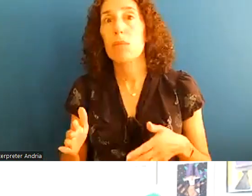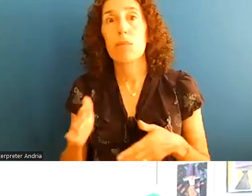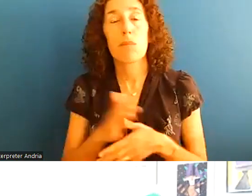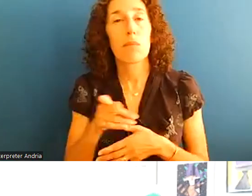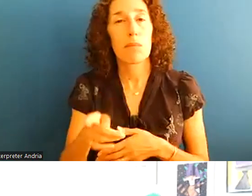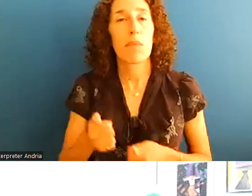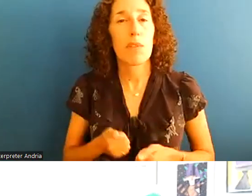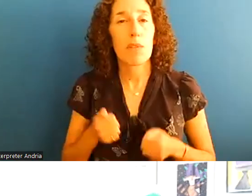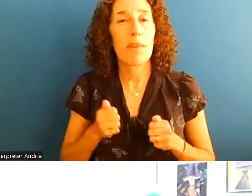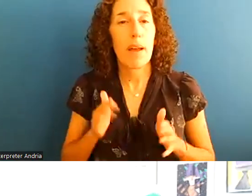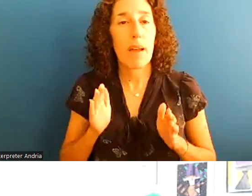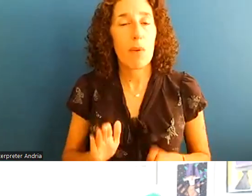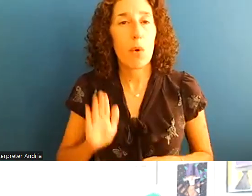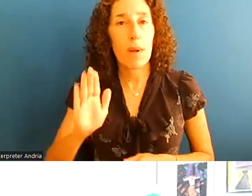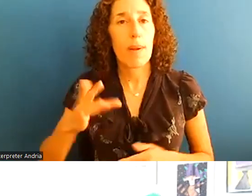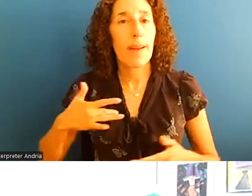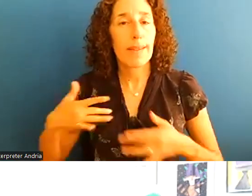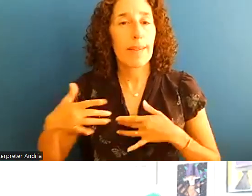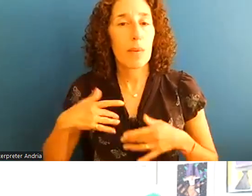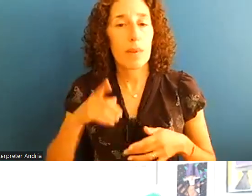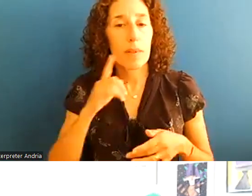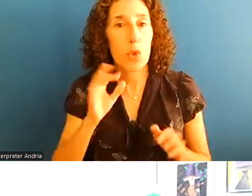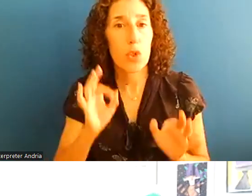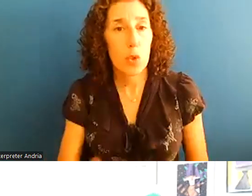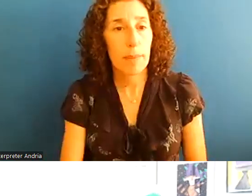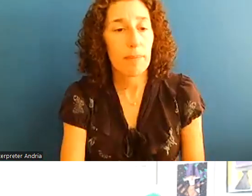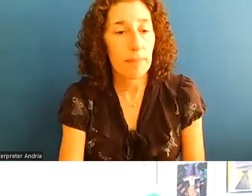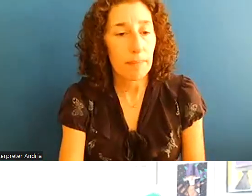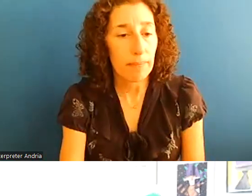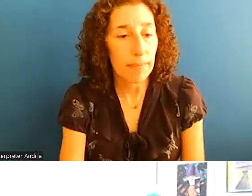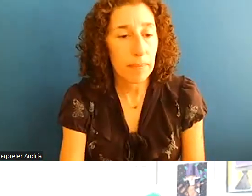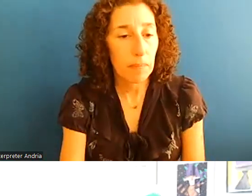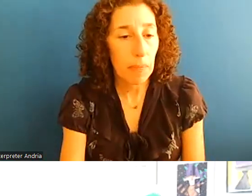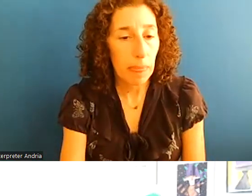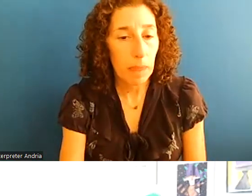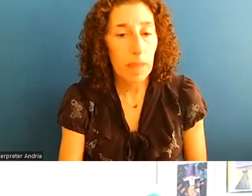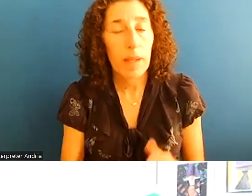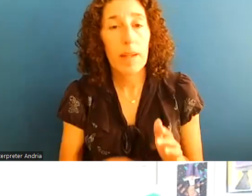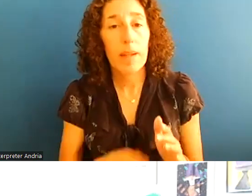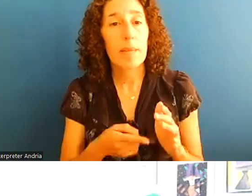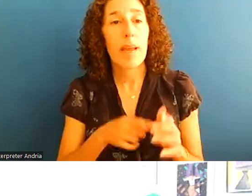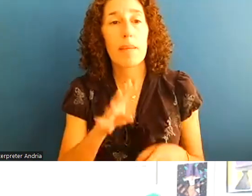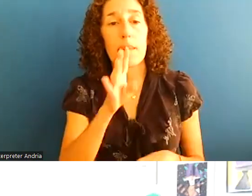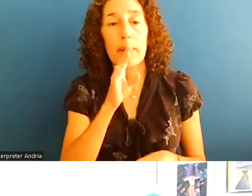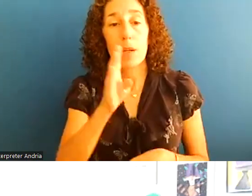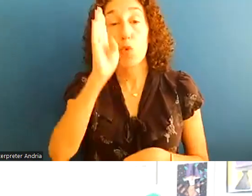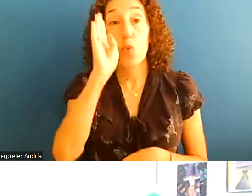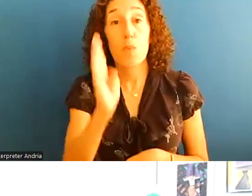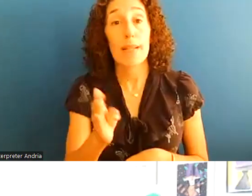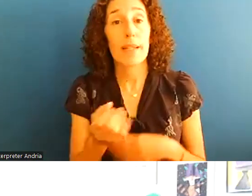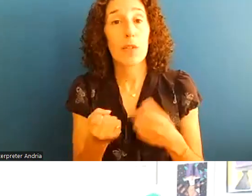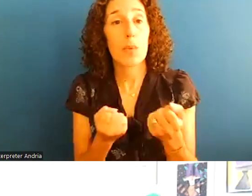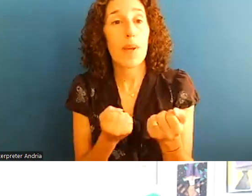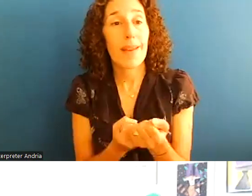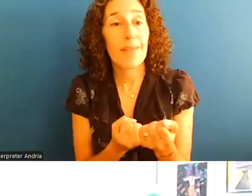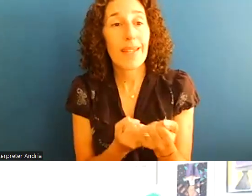about. Like Jason said, sometimes they want to speak directly with an advocate or have an advocate present when they're meeting with